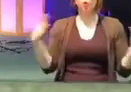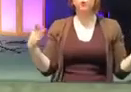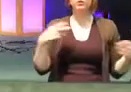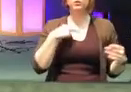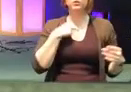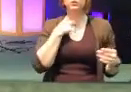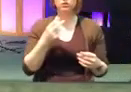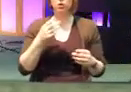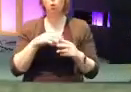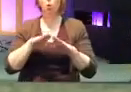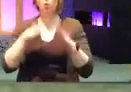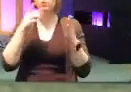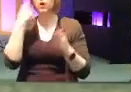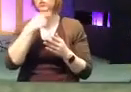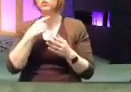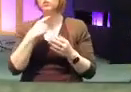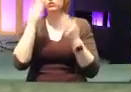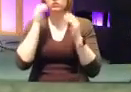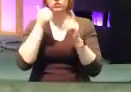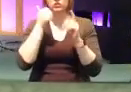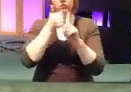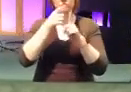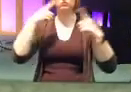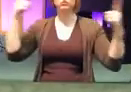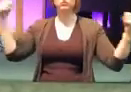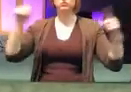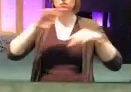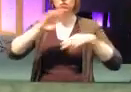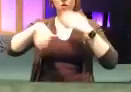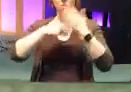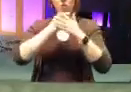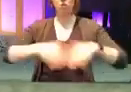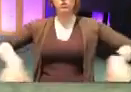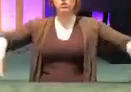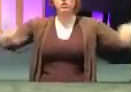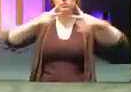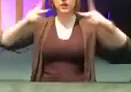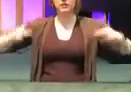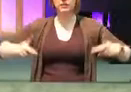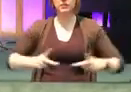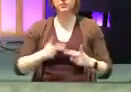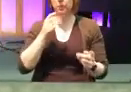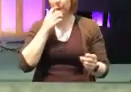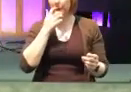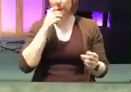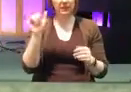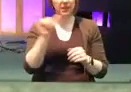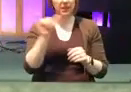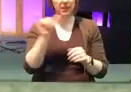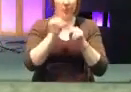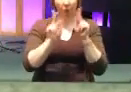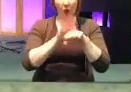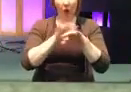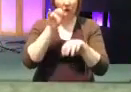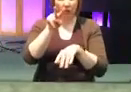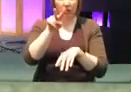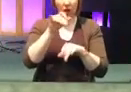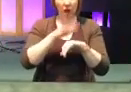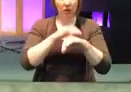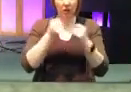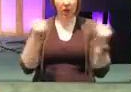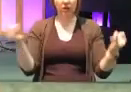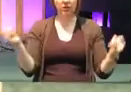voice. So lift your voice right now. All over this place. Let's lift our voice. Those of you that are watching online, same thing. Let's lift our